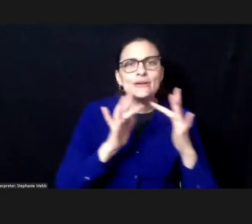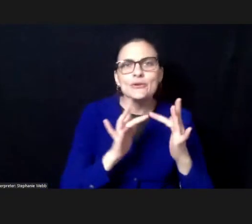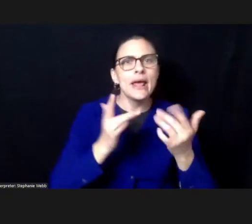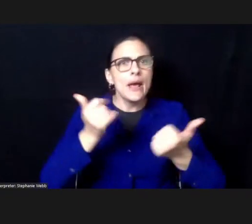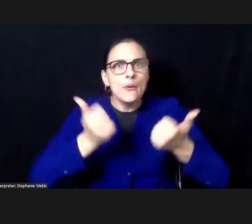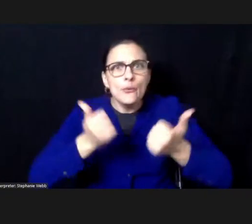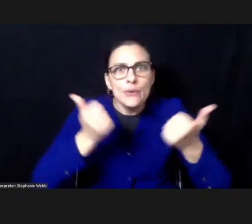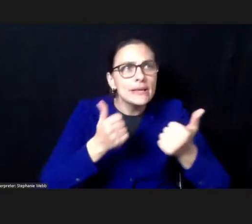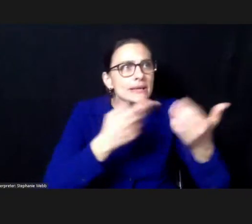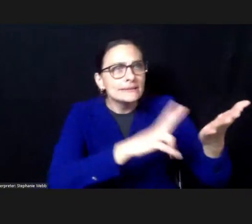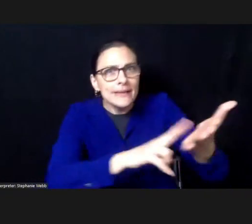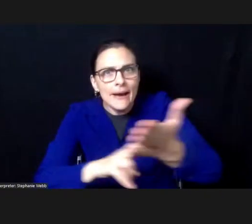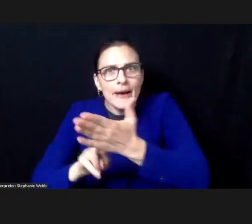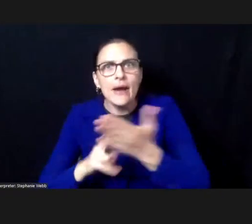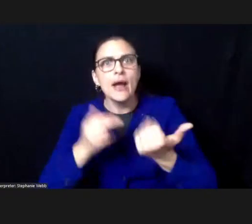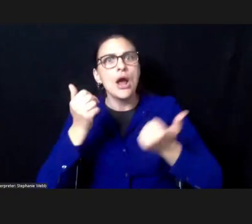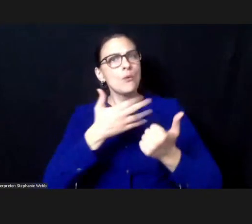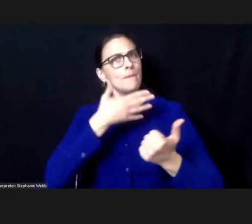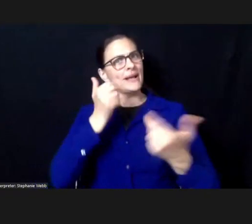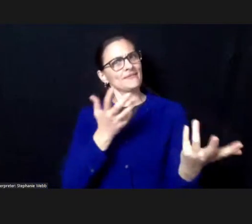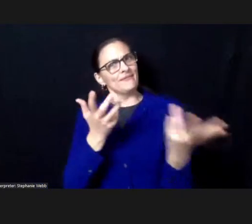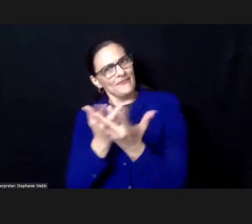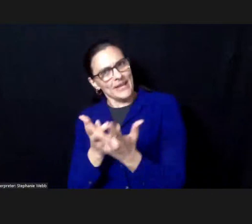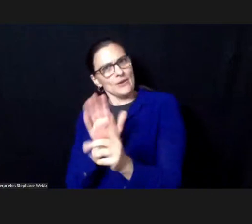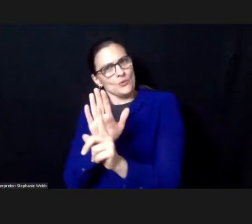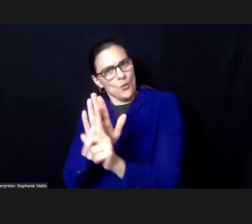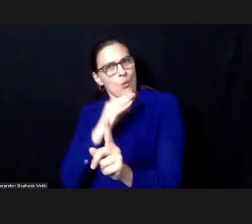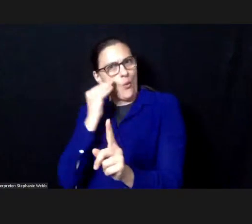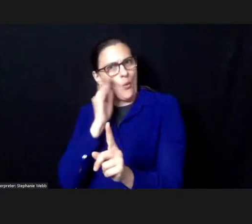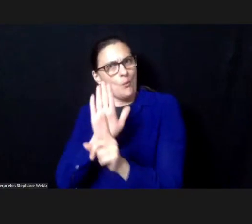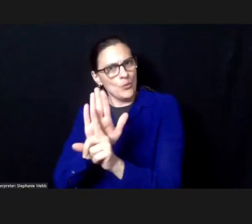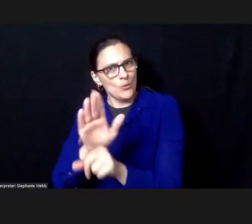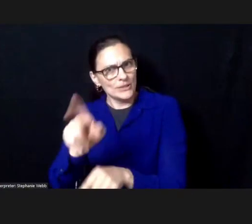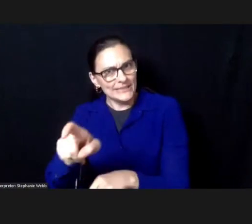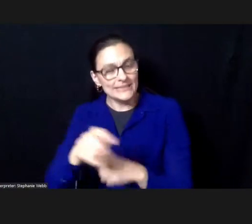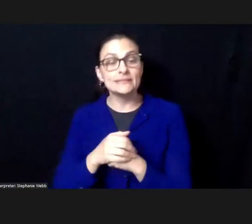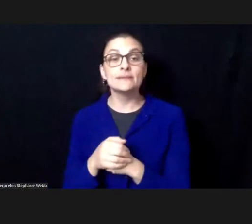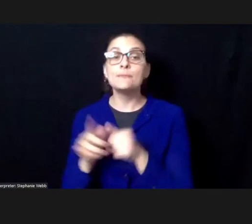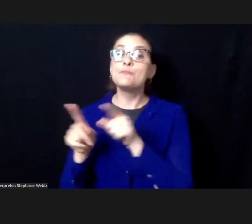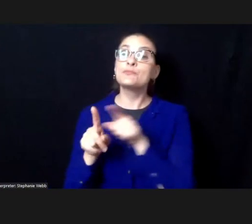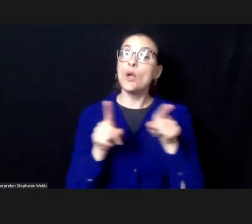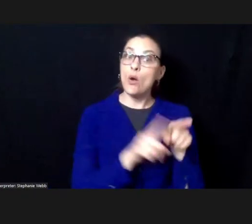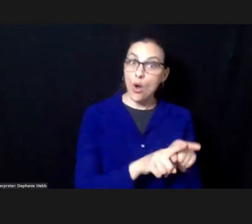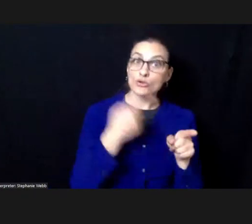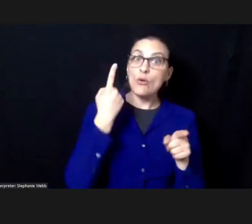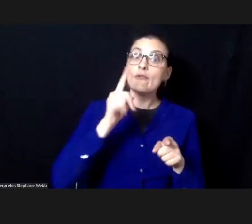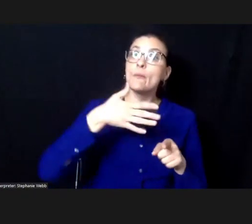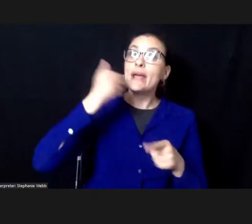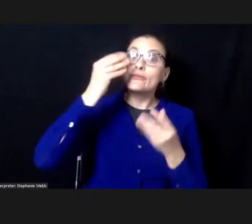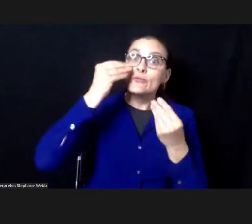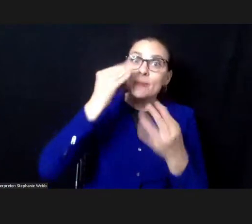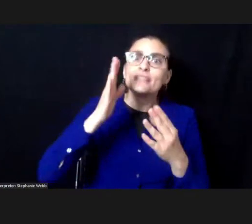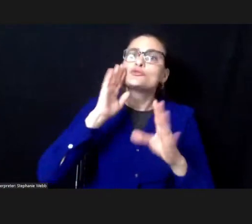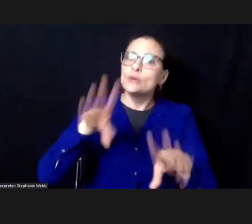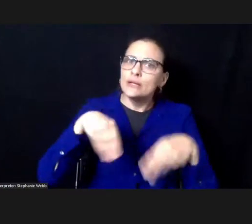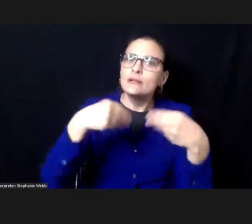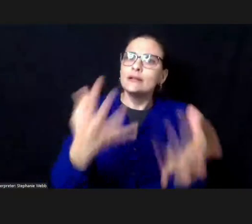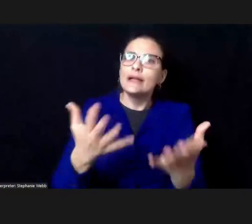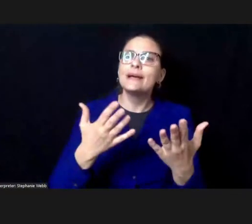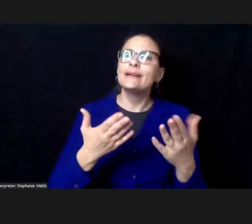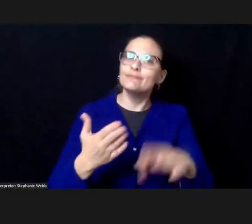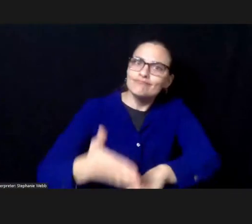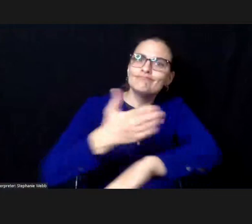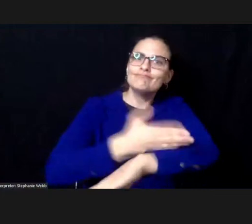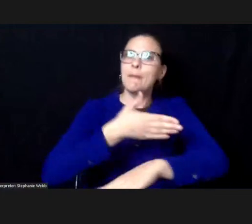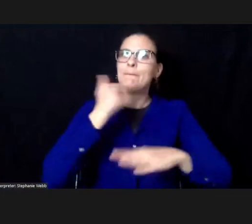and their household. Arming consumers with better information will also promote greater innovation, more competition, and of course,